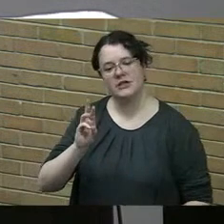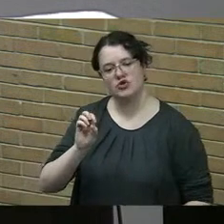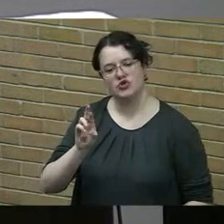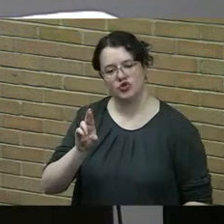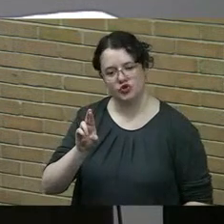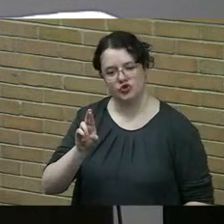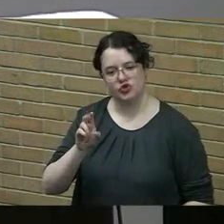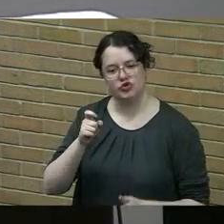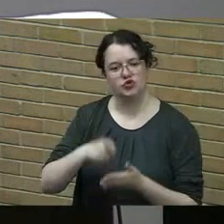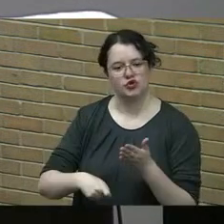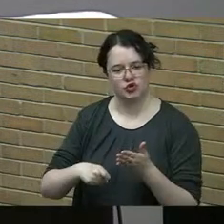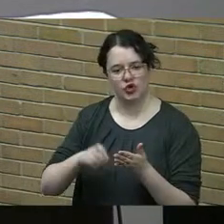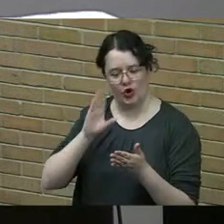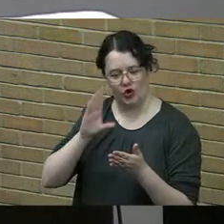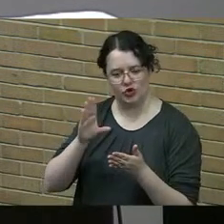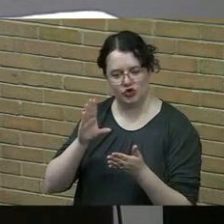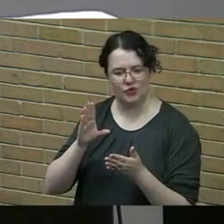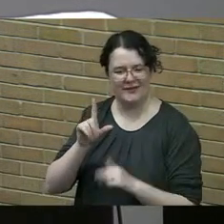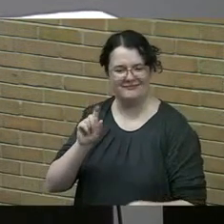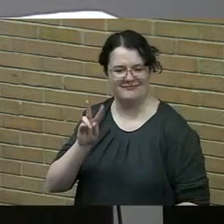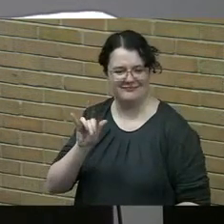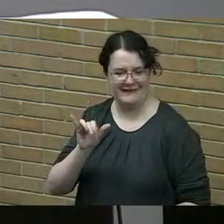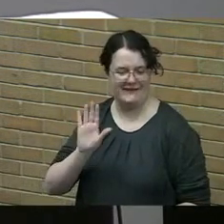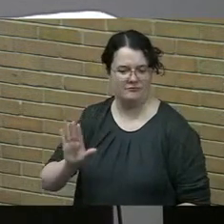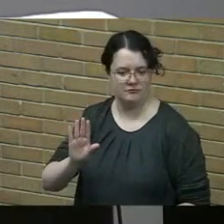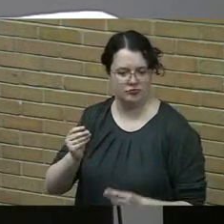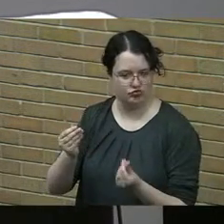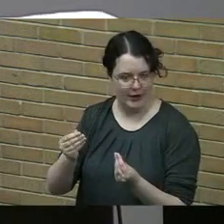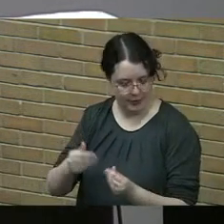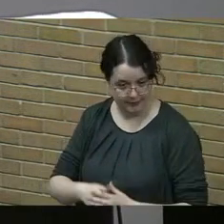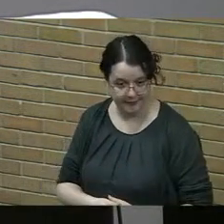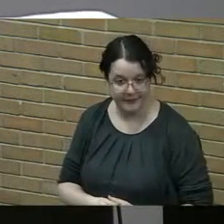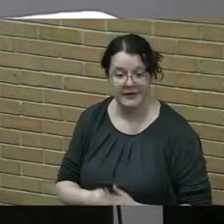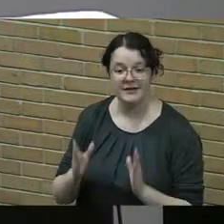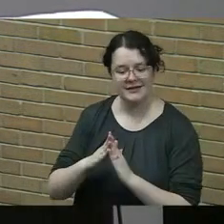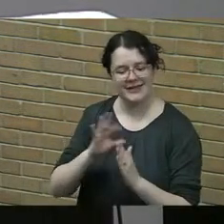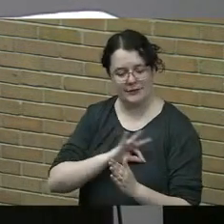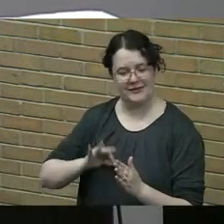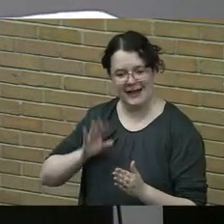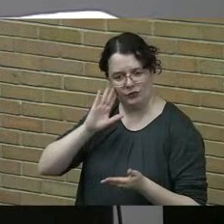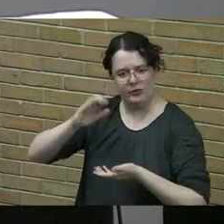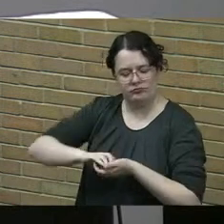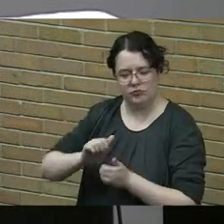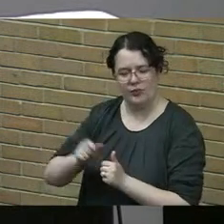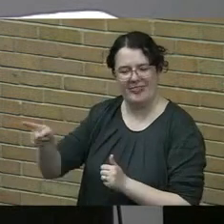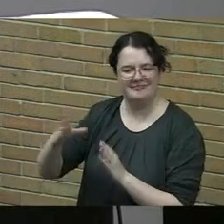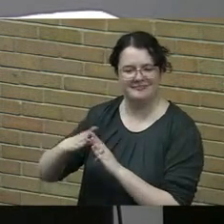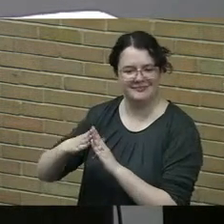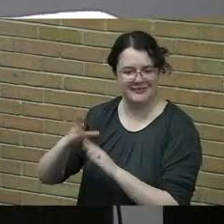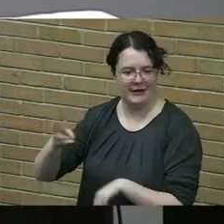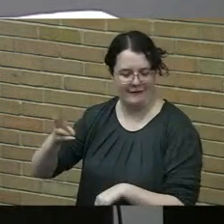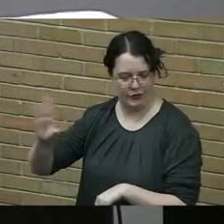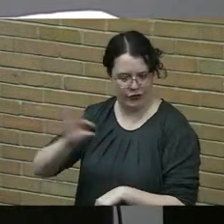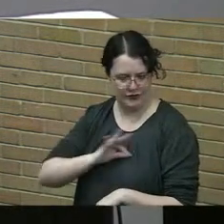to the Brighton property, and town staff will continue to work with the town of Henrietta staff to move that project along.